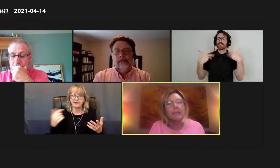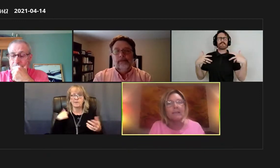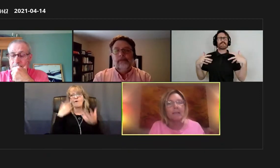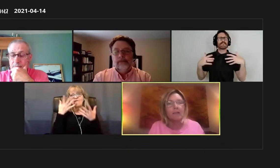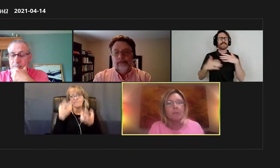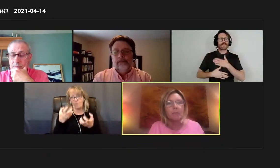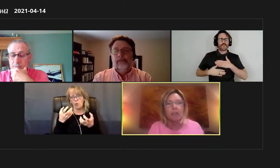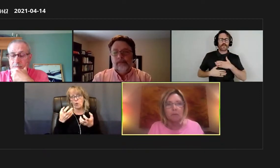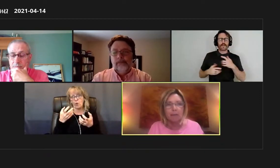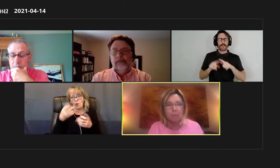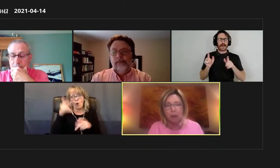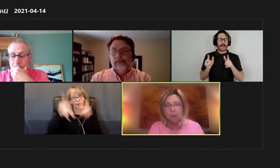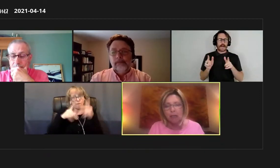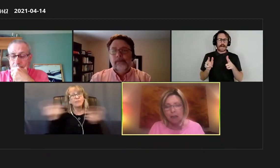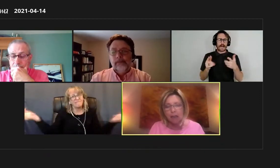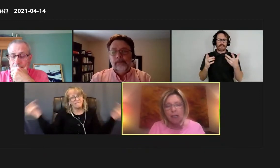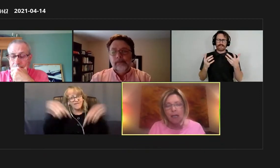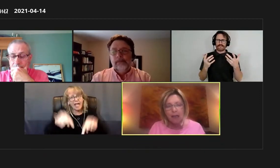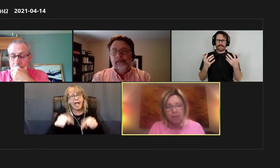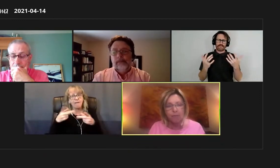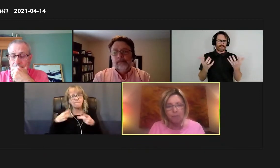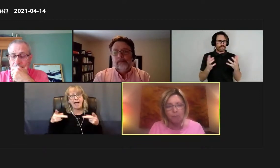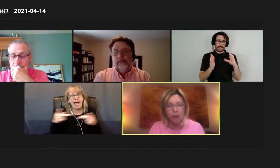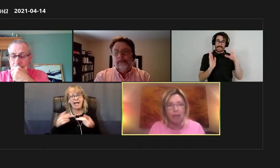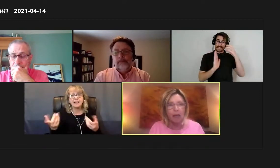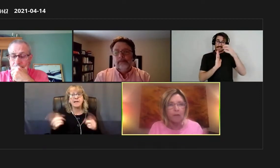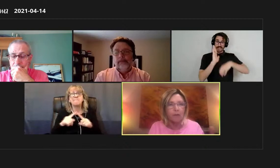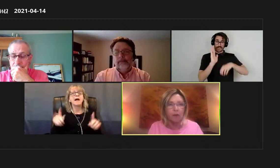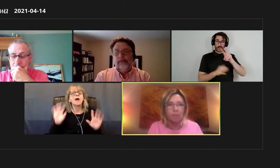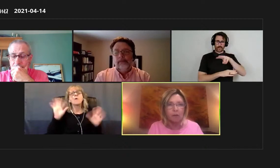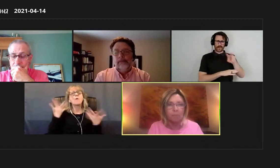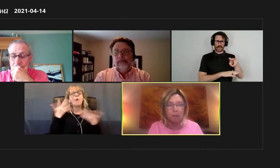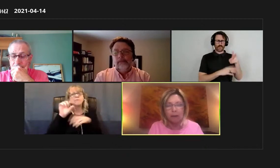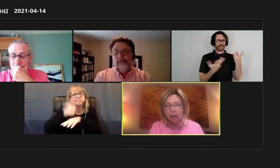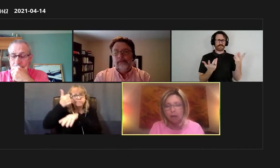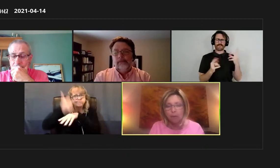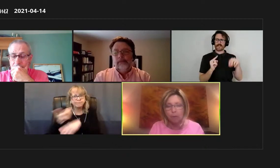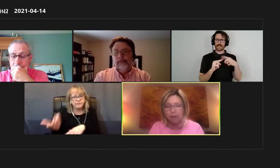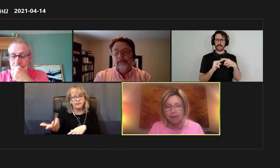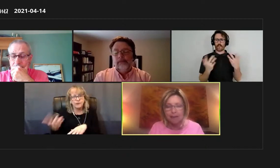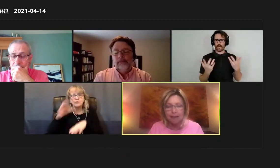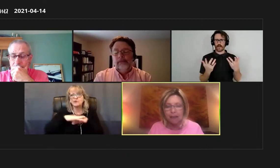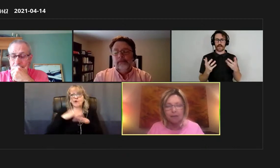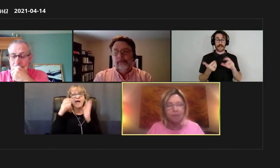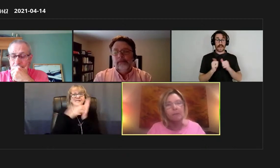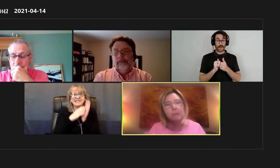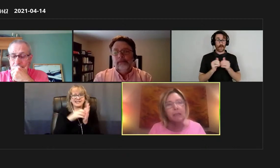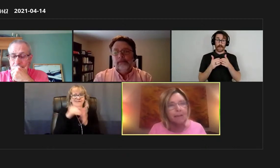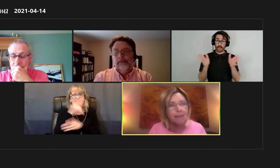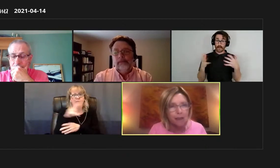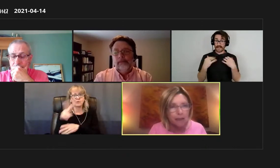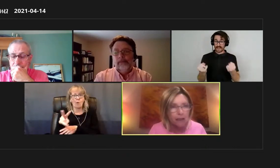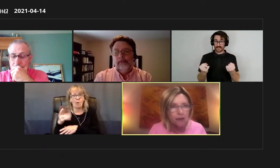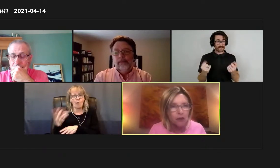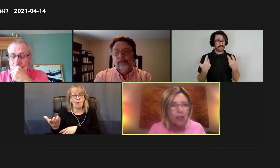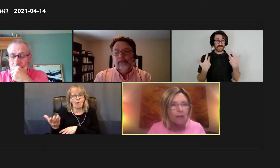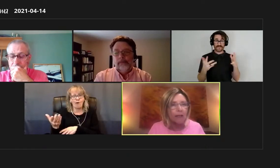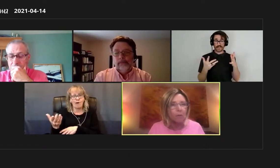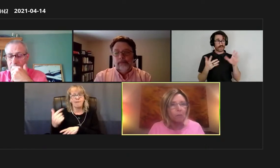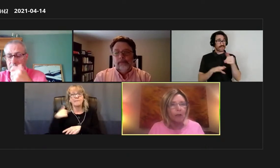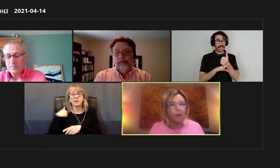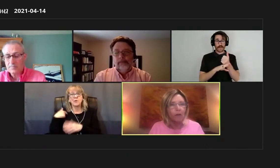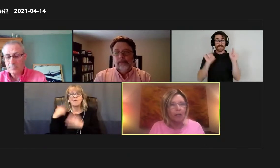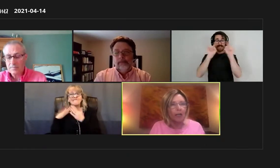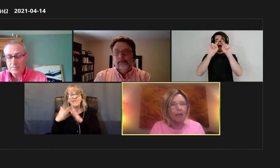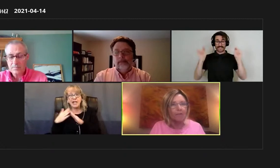know what the Section 22 is about, and have we, either public health or the city, developed any signage that